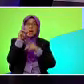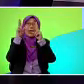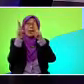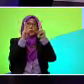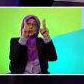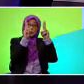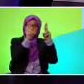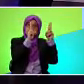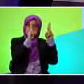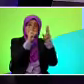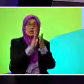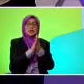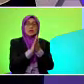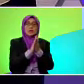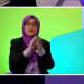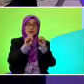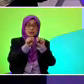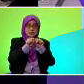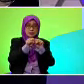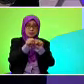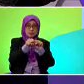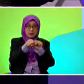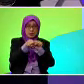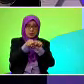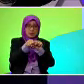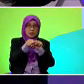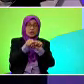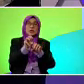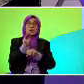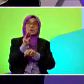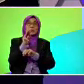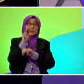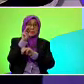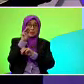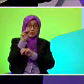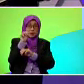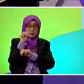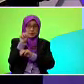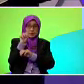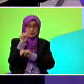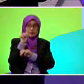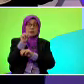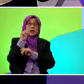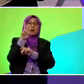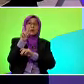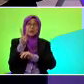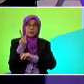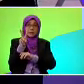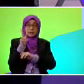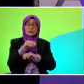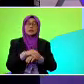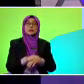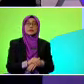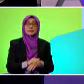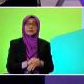must make sure that air does not have any contact with the subject, which is the mushroom. Okay.